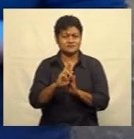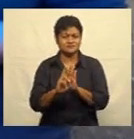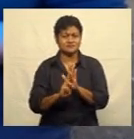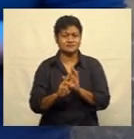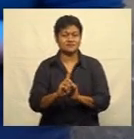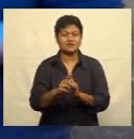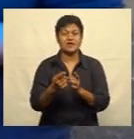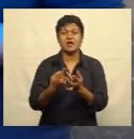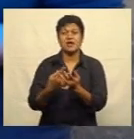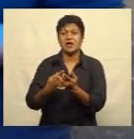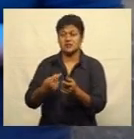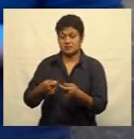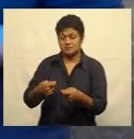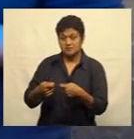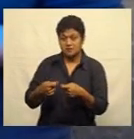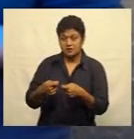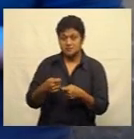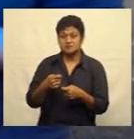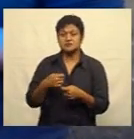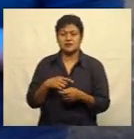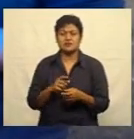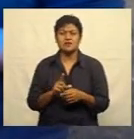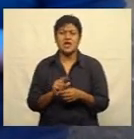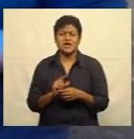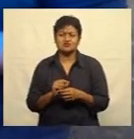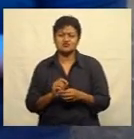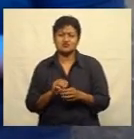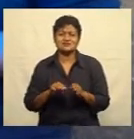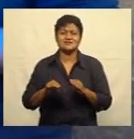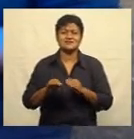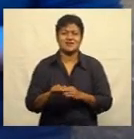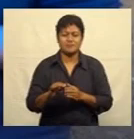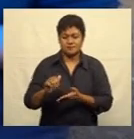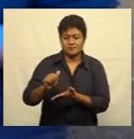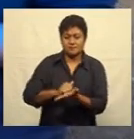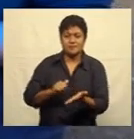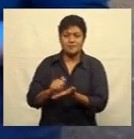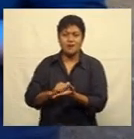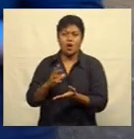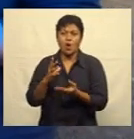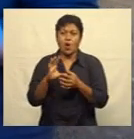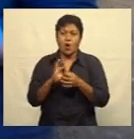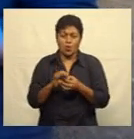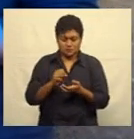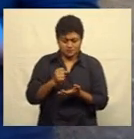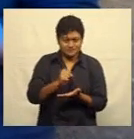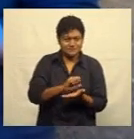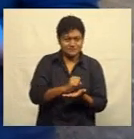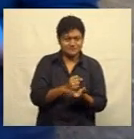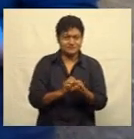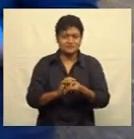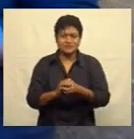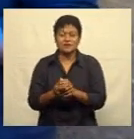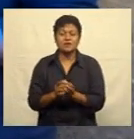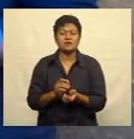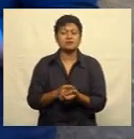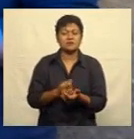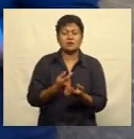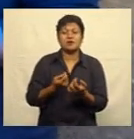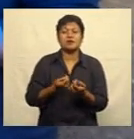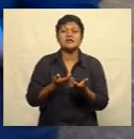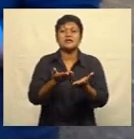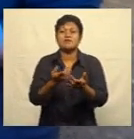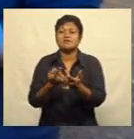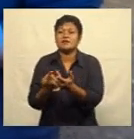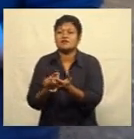market vendors have taken an extra step in purchasing their own hand sanitizers to allow their customers to sanitize before